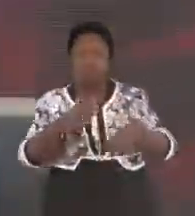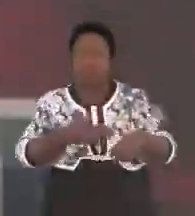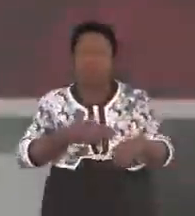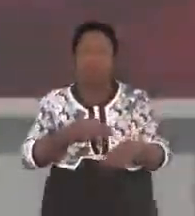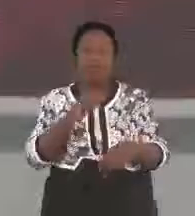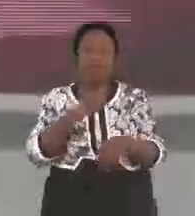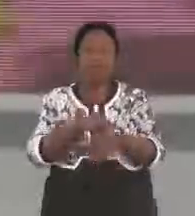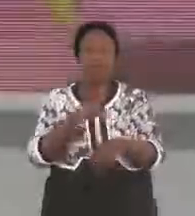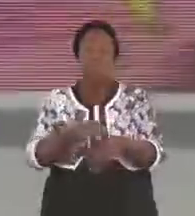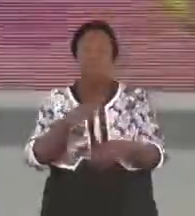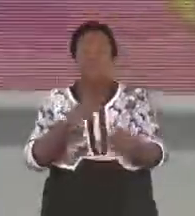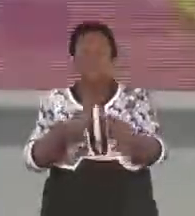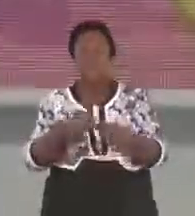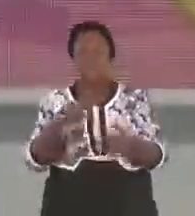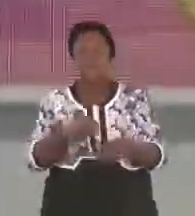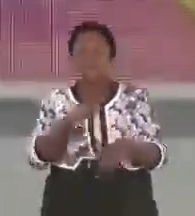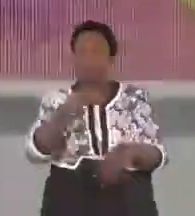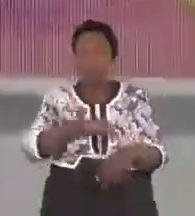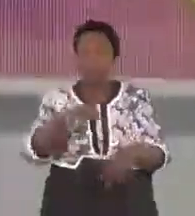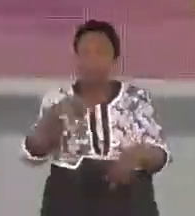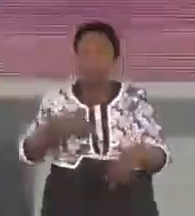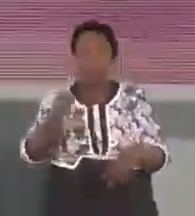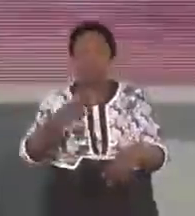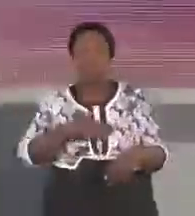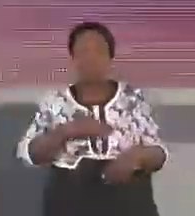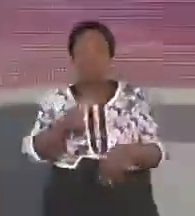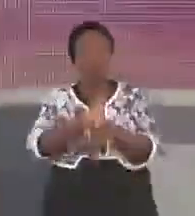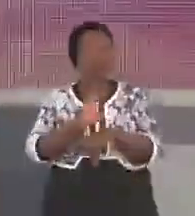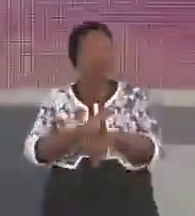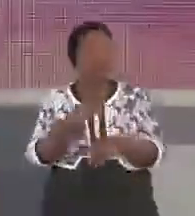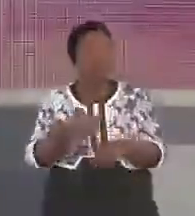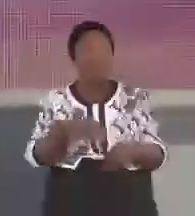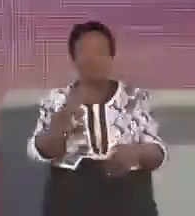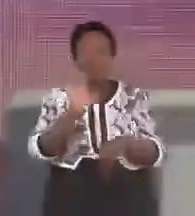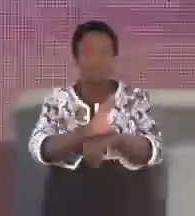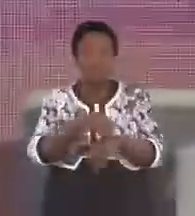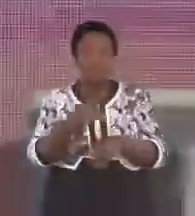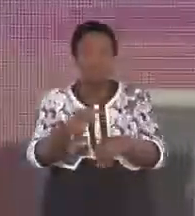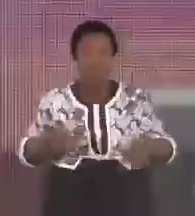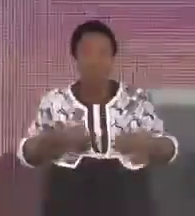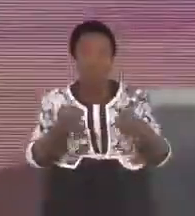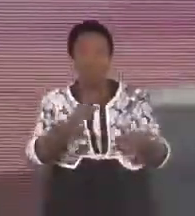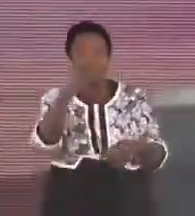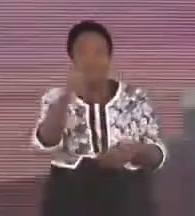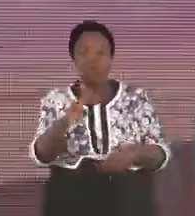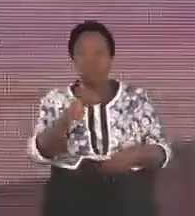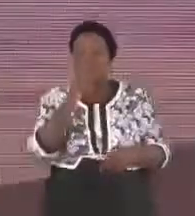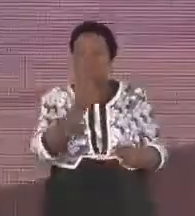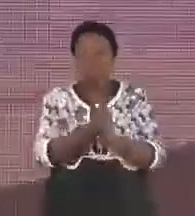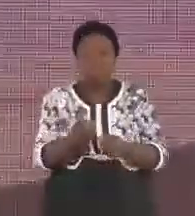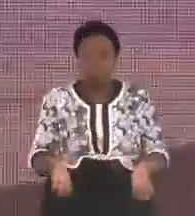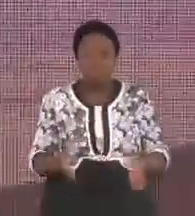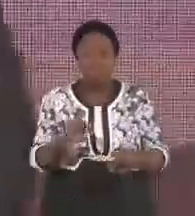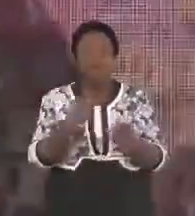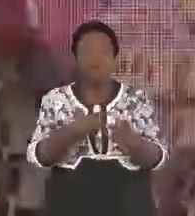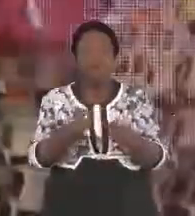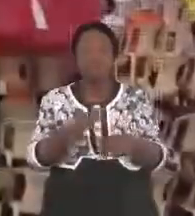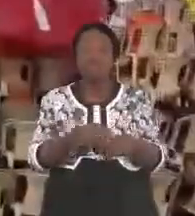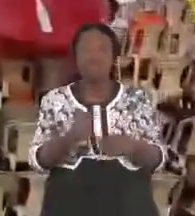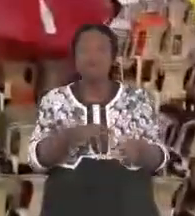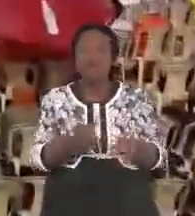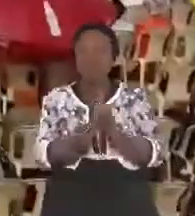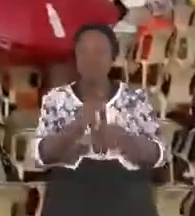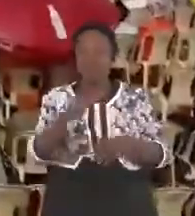the church, I mean the church of the living God, not just a denomination, you begin to ask, what's the foundation of